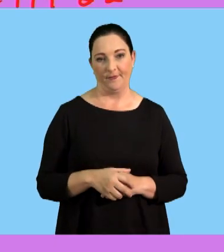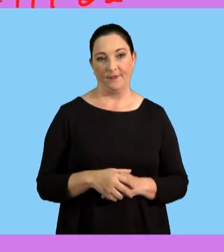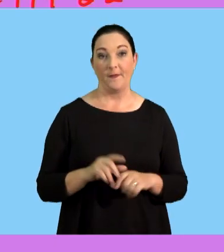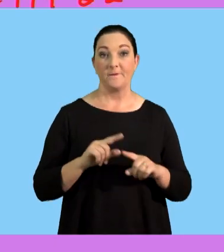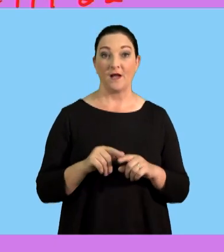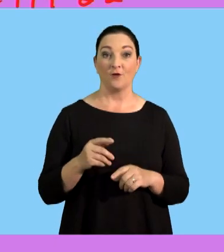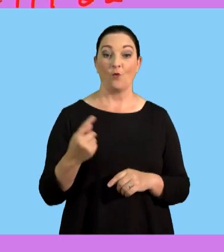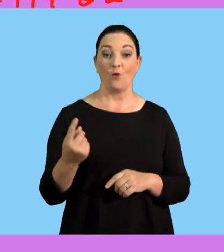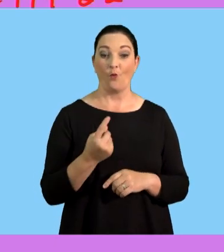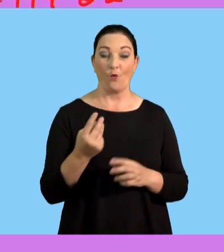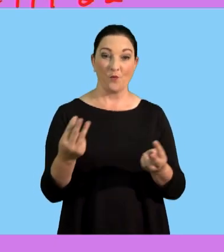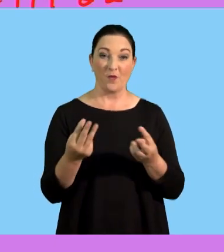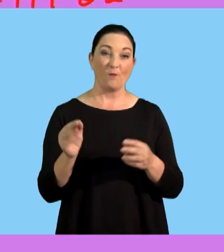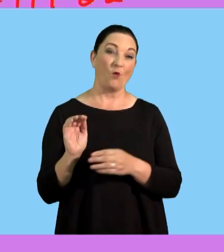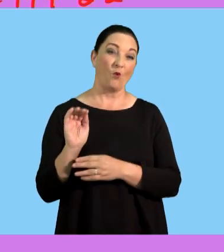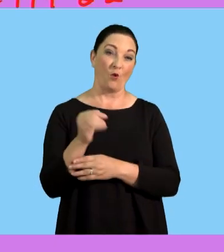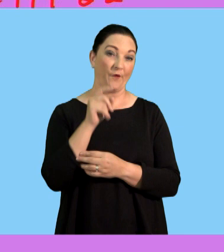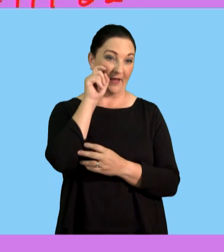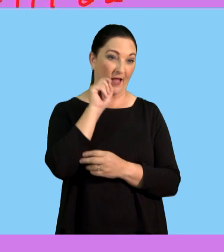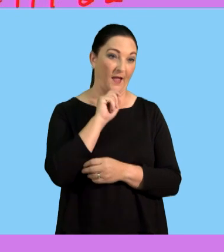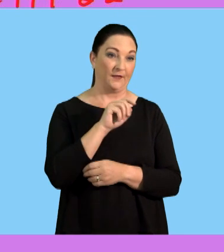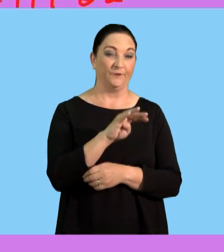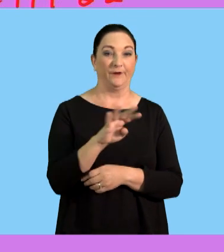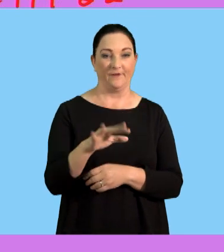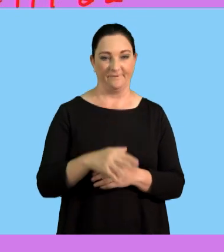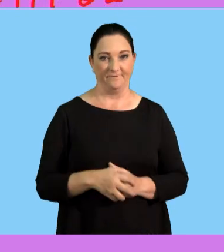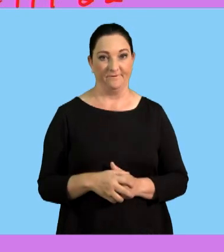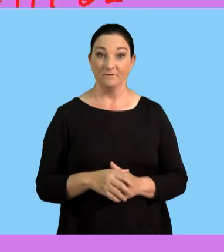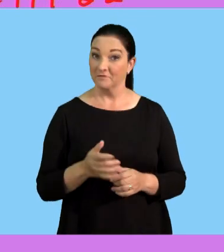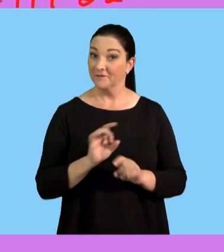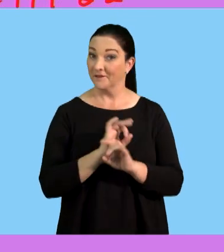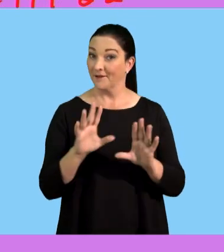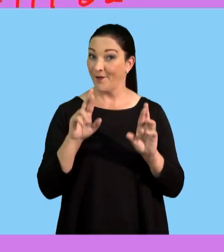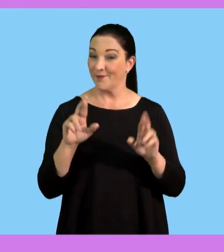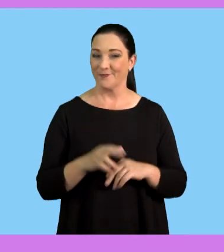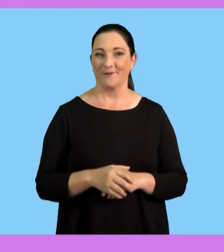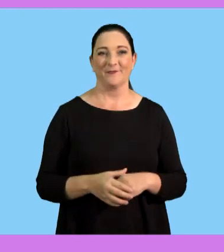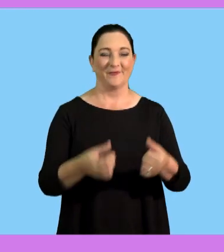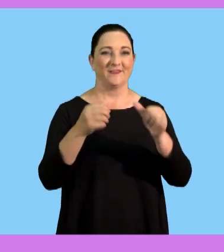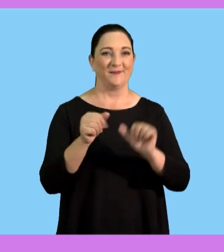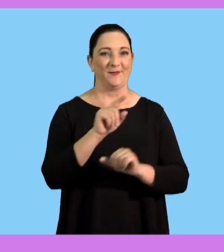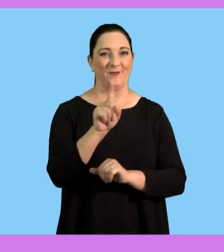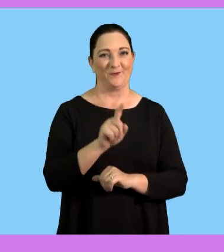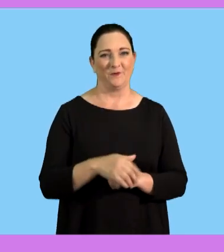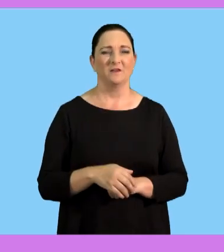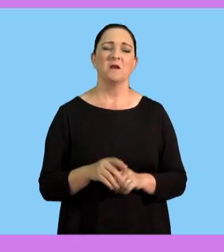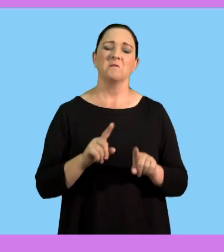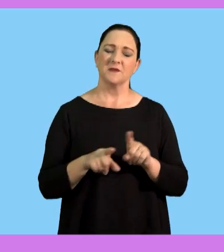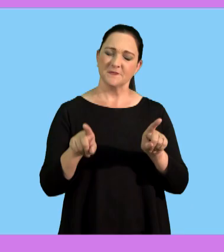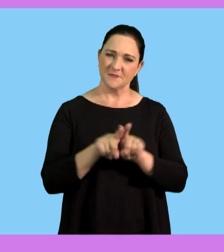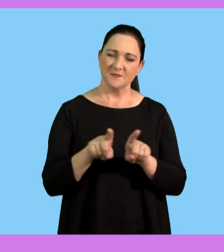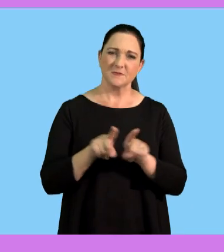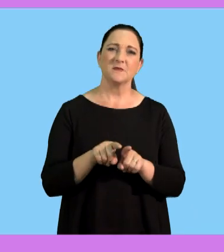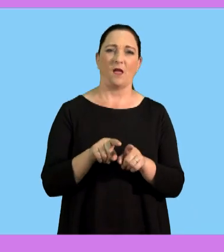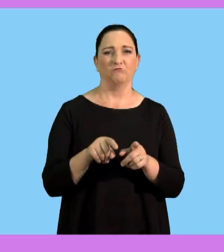people over the age of 45 years. Okay, I hope that's clear to all of you. Let's now look at our next